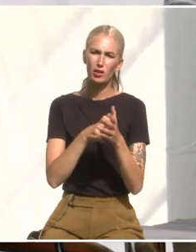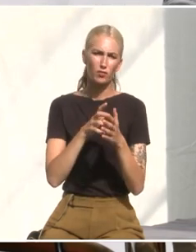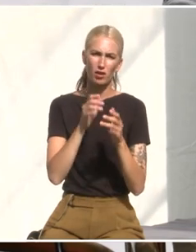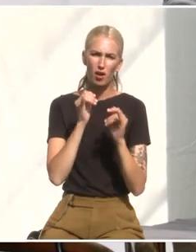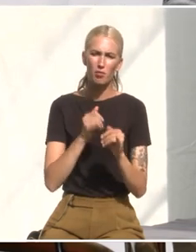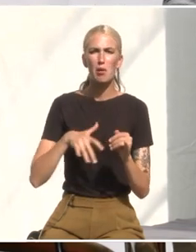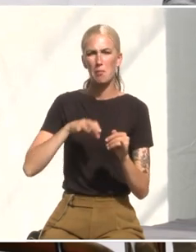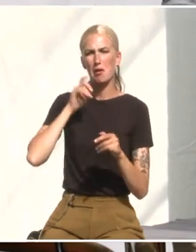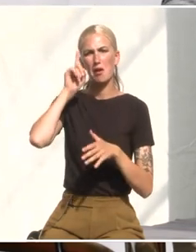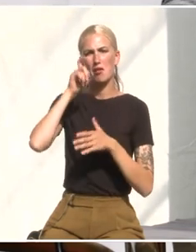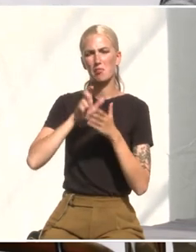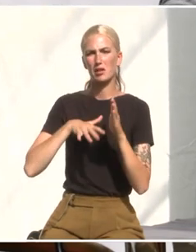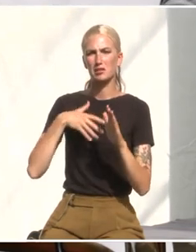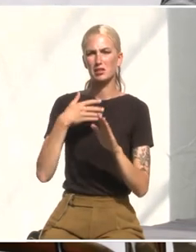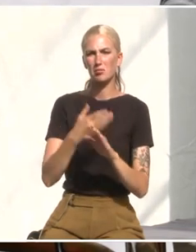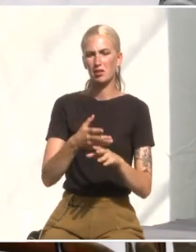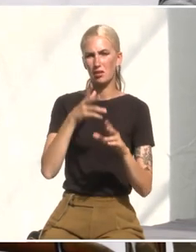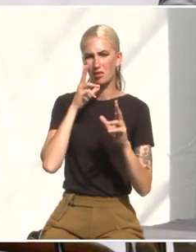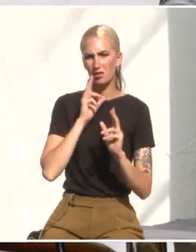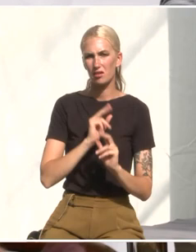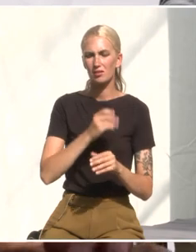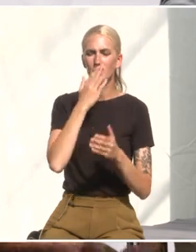But for example, our suicide rate, we went from